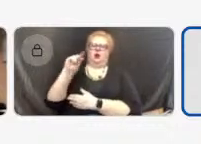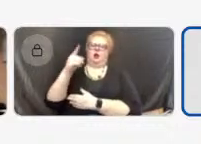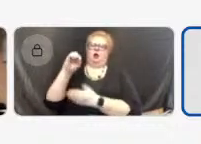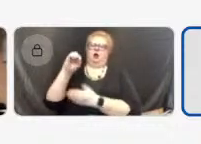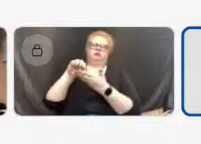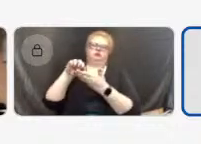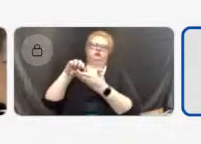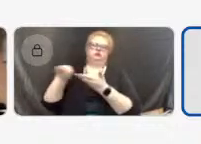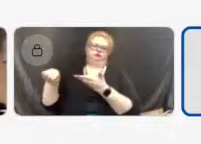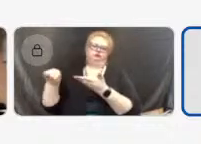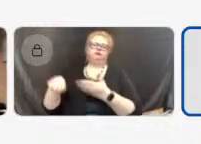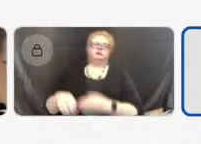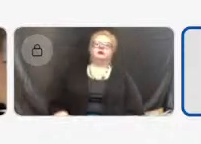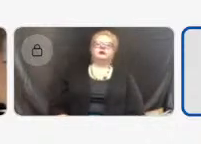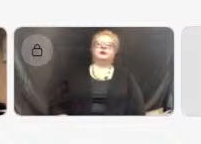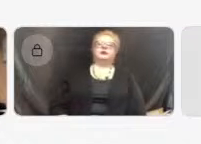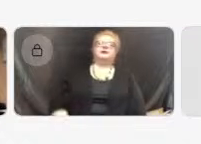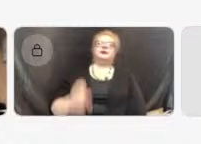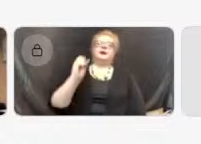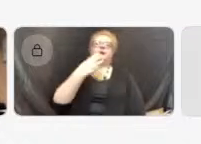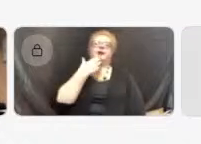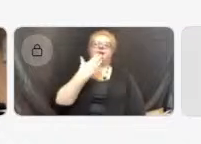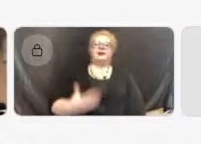vote. Okay, thank you.